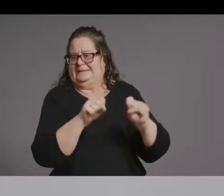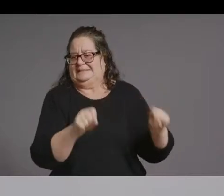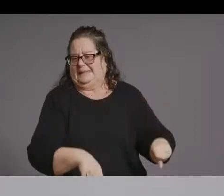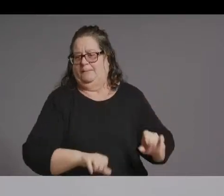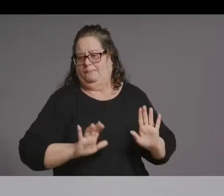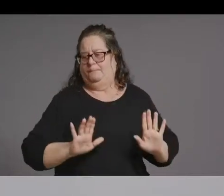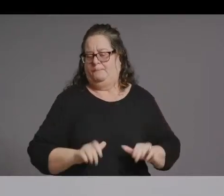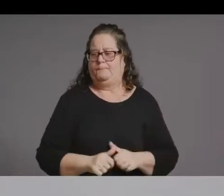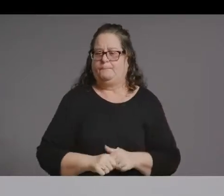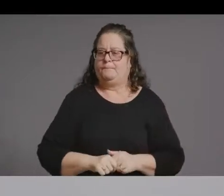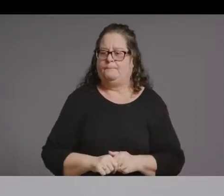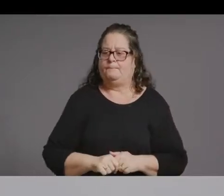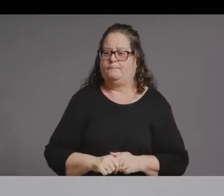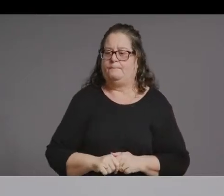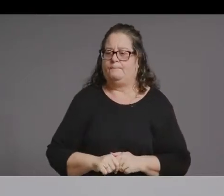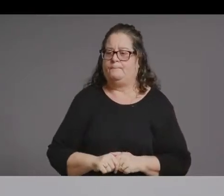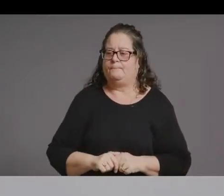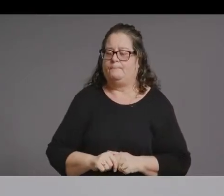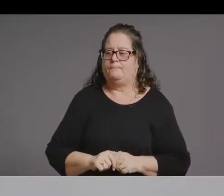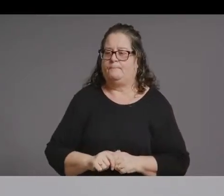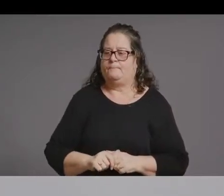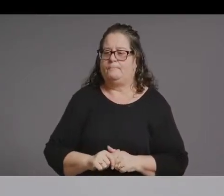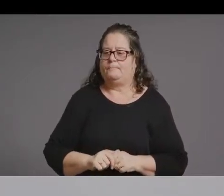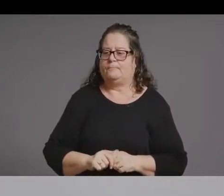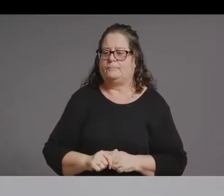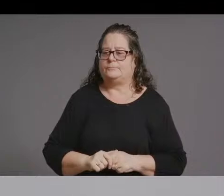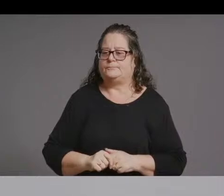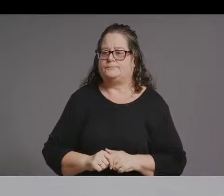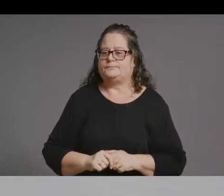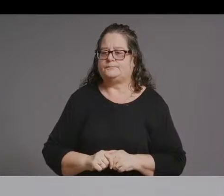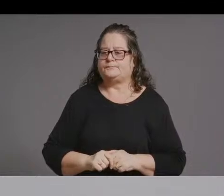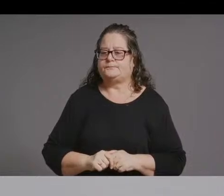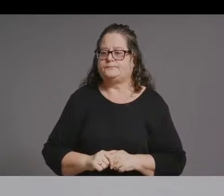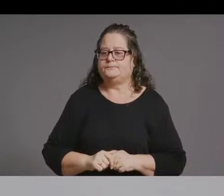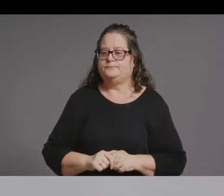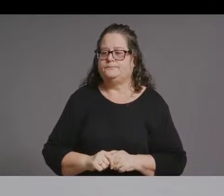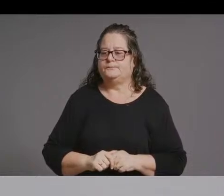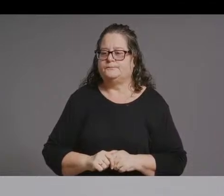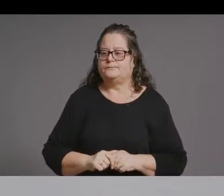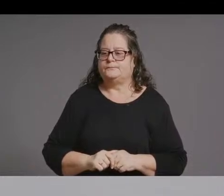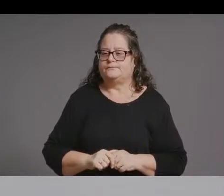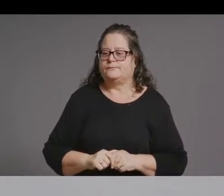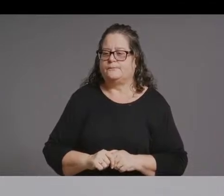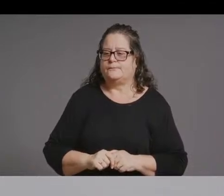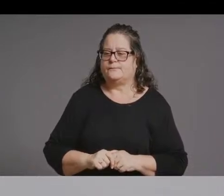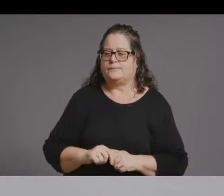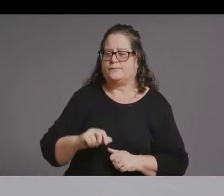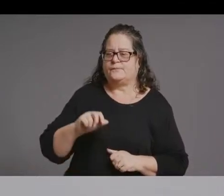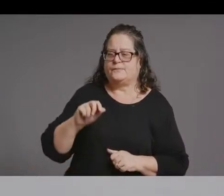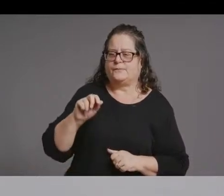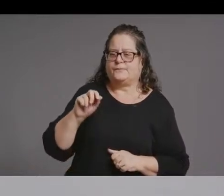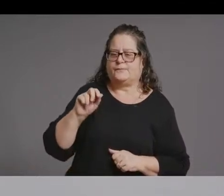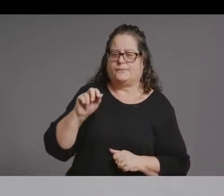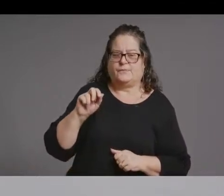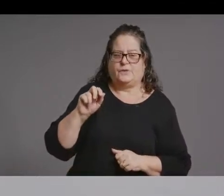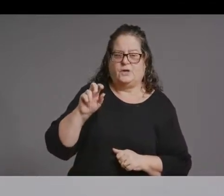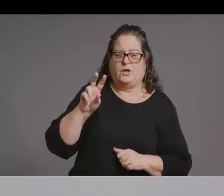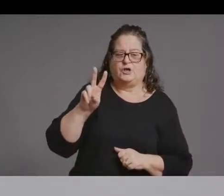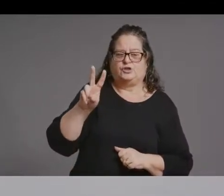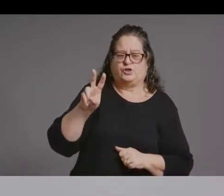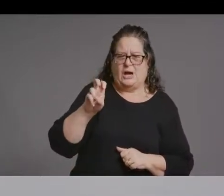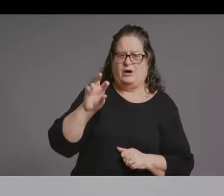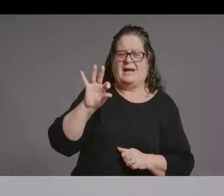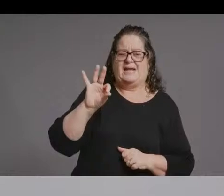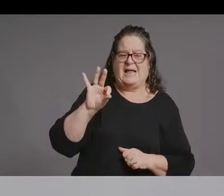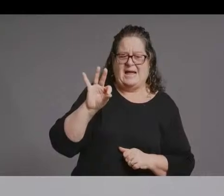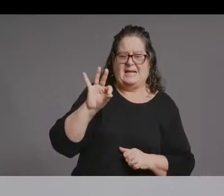had 298 of those 5,800 that were reported nationally. I would that have. Was in Arizona. I know